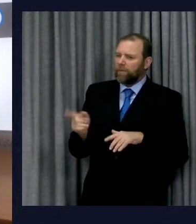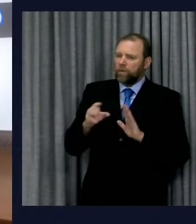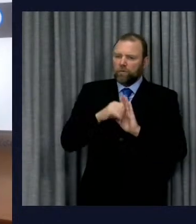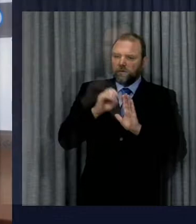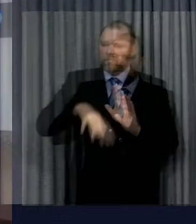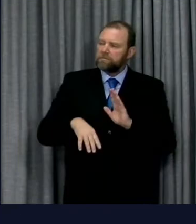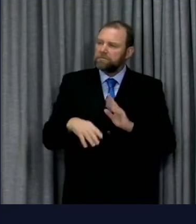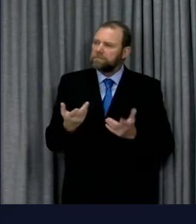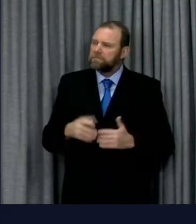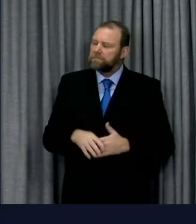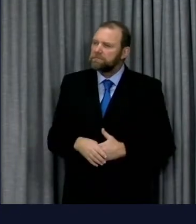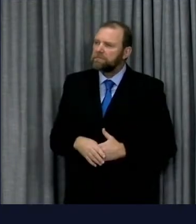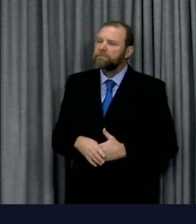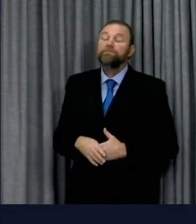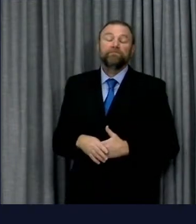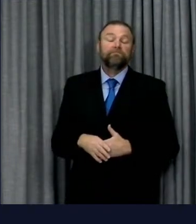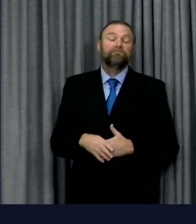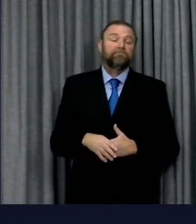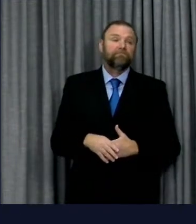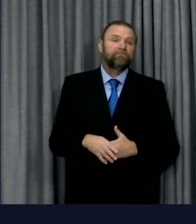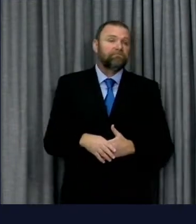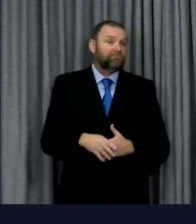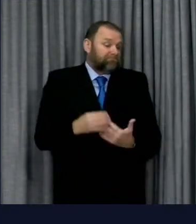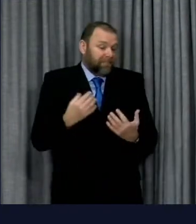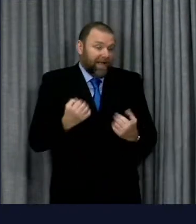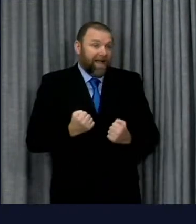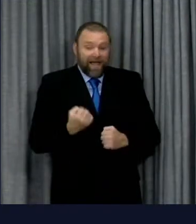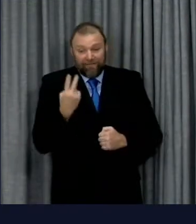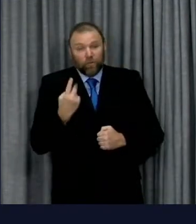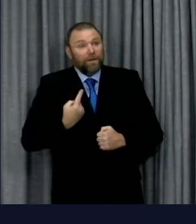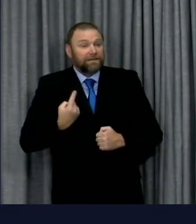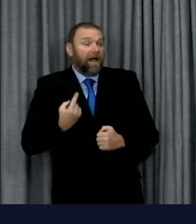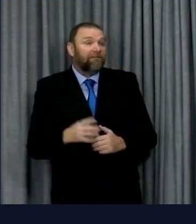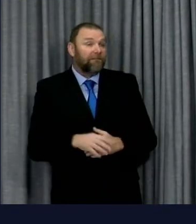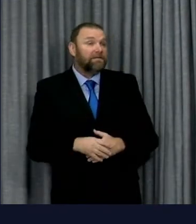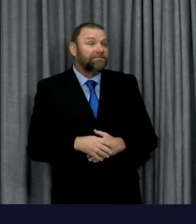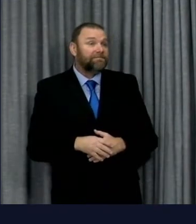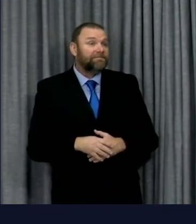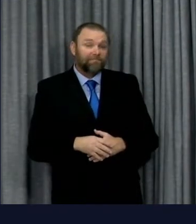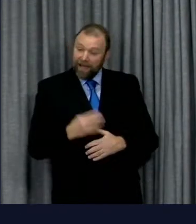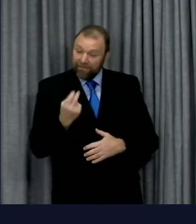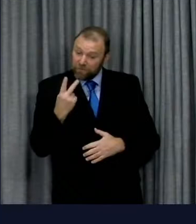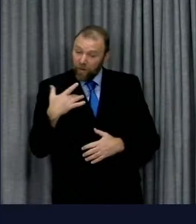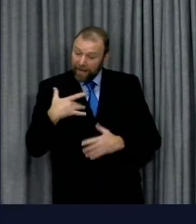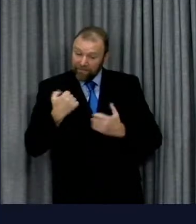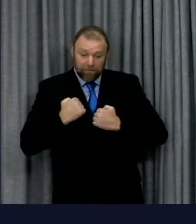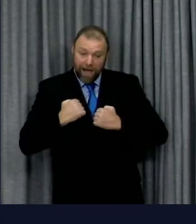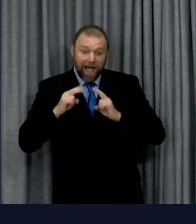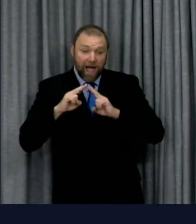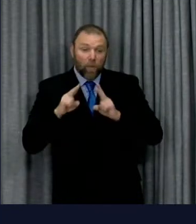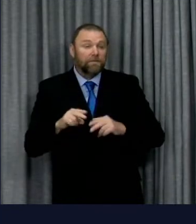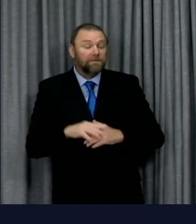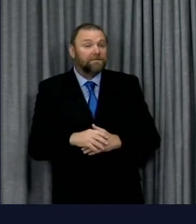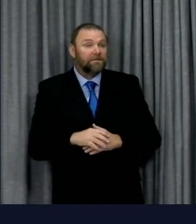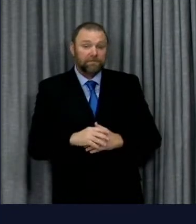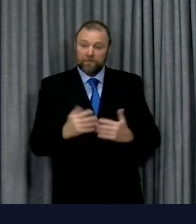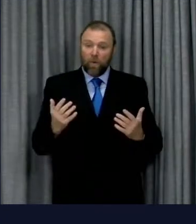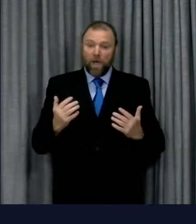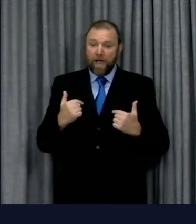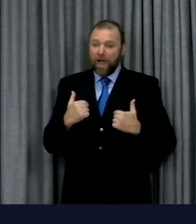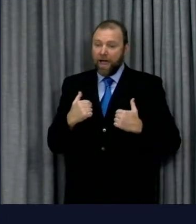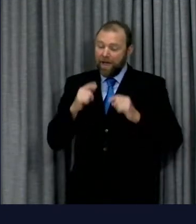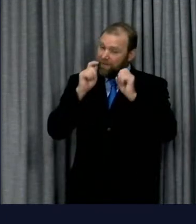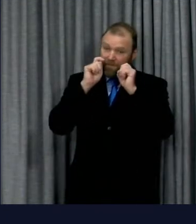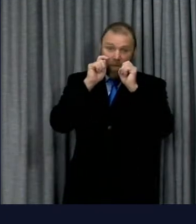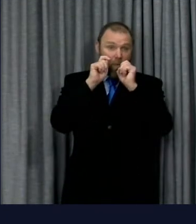reasoning. I've got 2 of them living in my own house, Tom, so I am very well aware